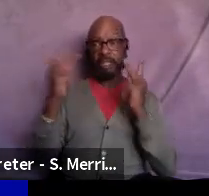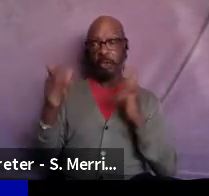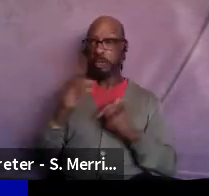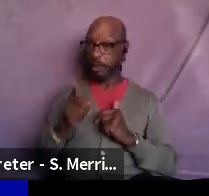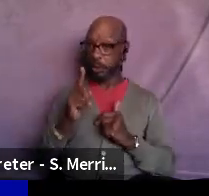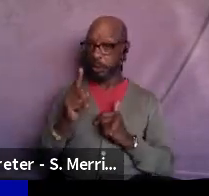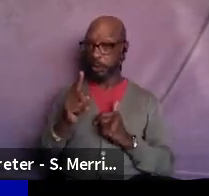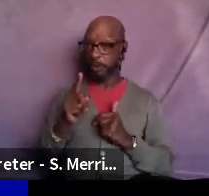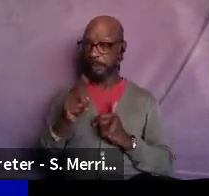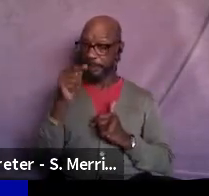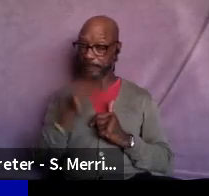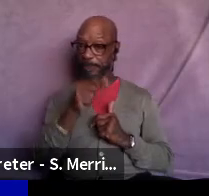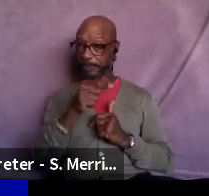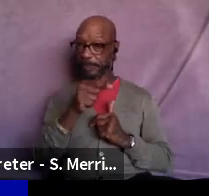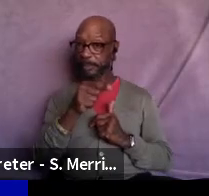that